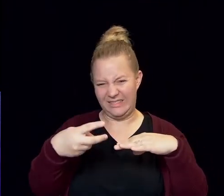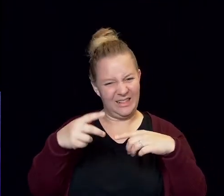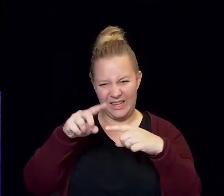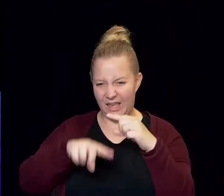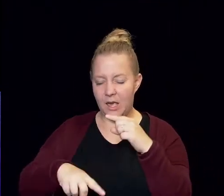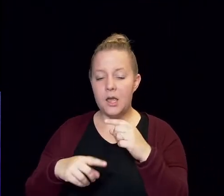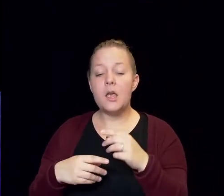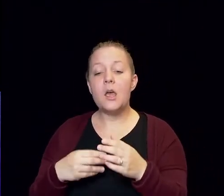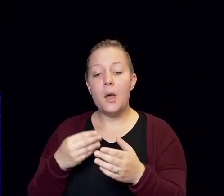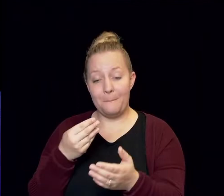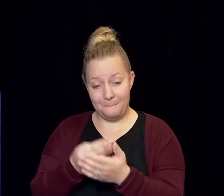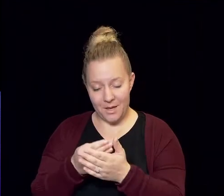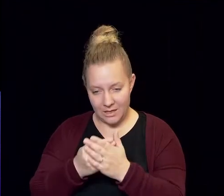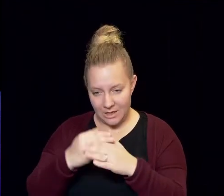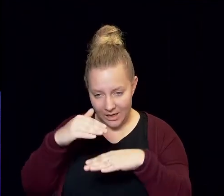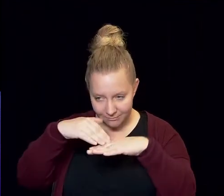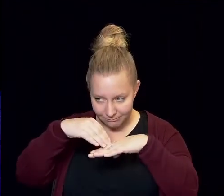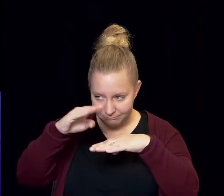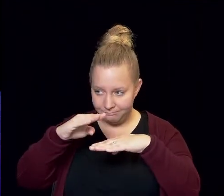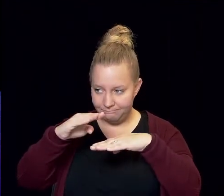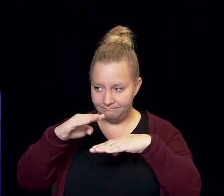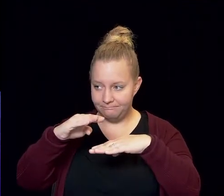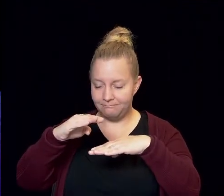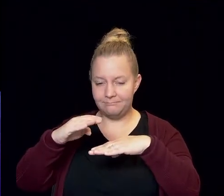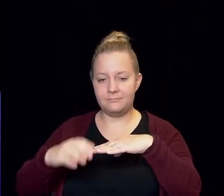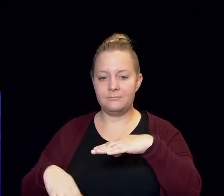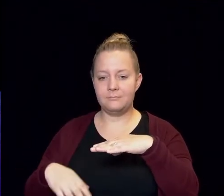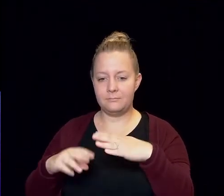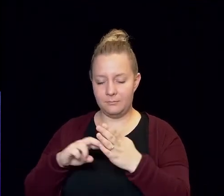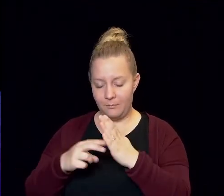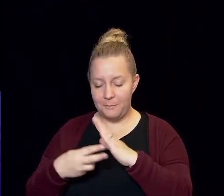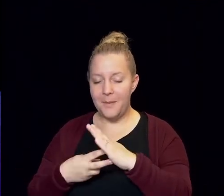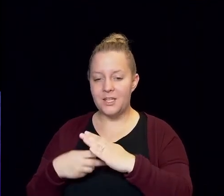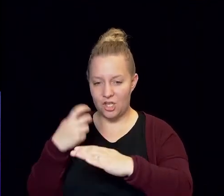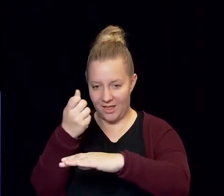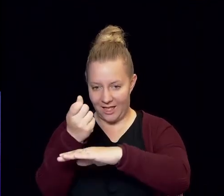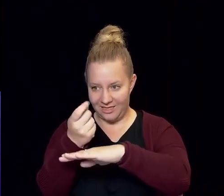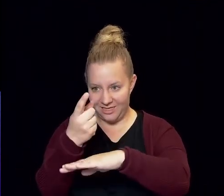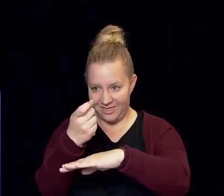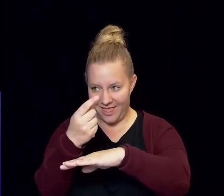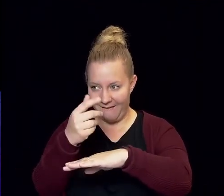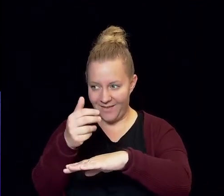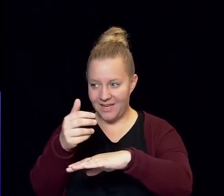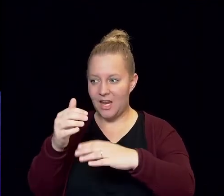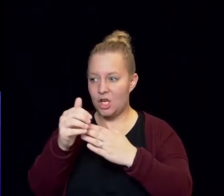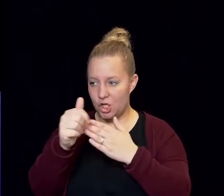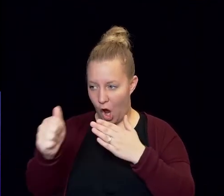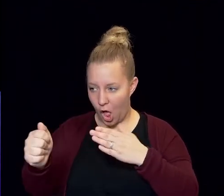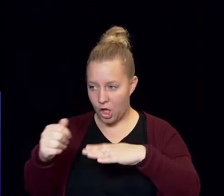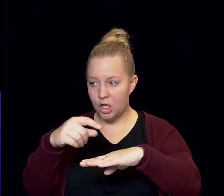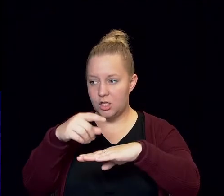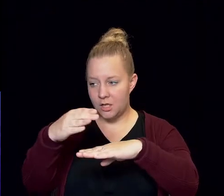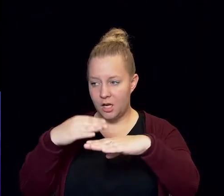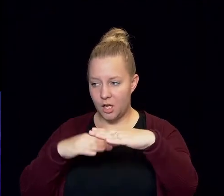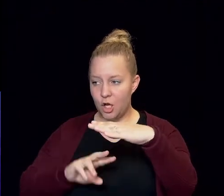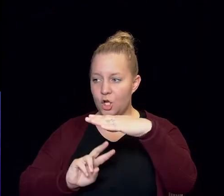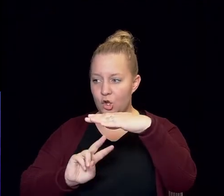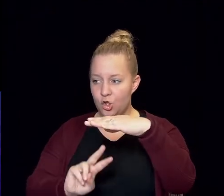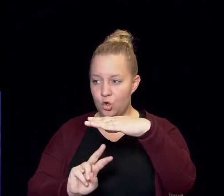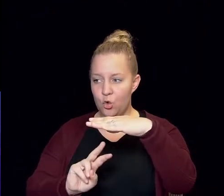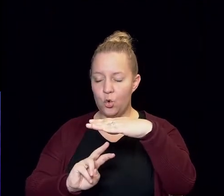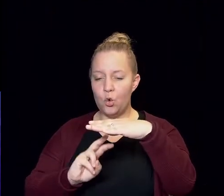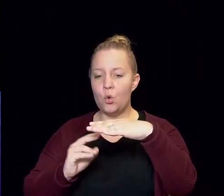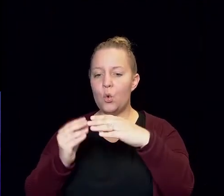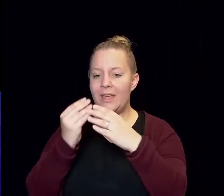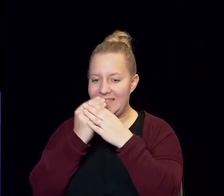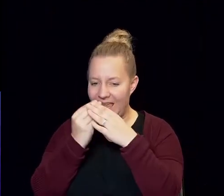put the money on top, which means that I'm going to have $11 over 2 sandwiches. I'm just going to abbreviate